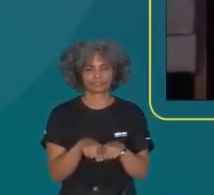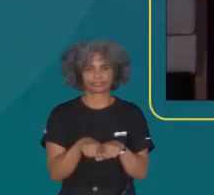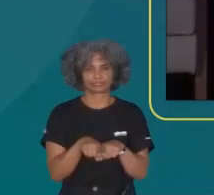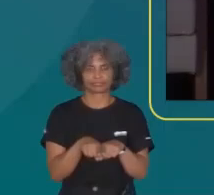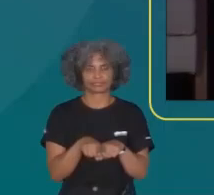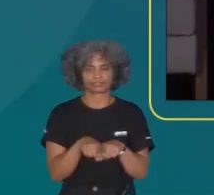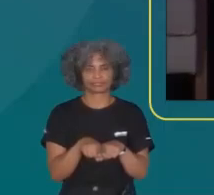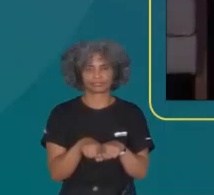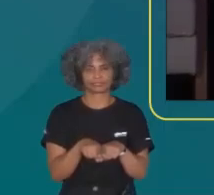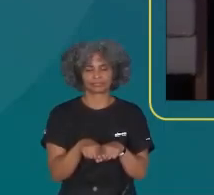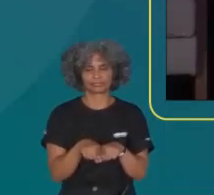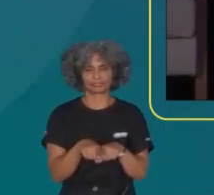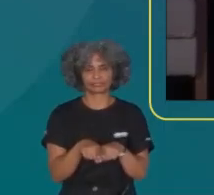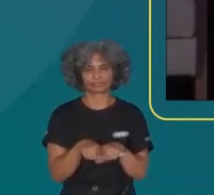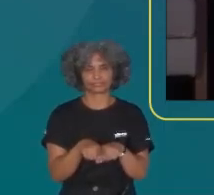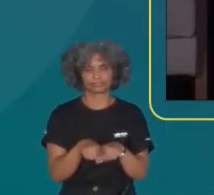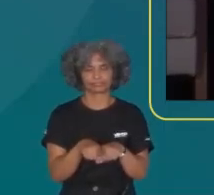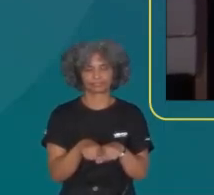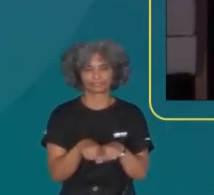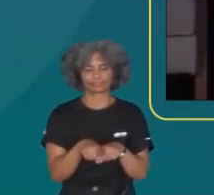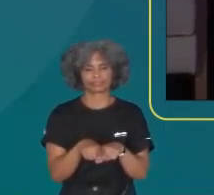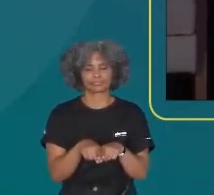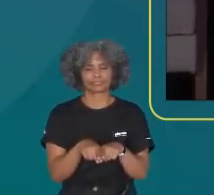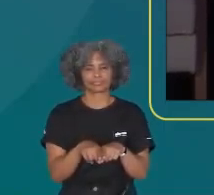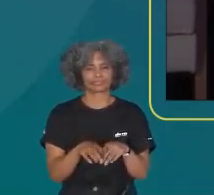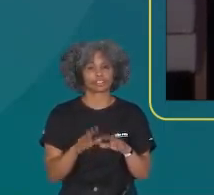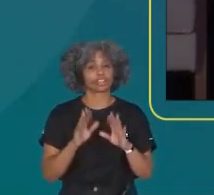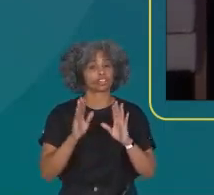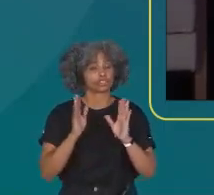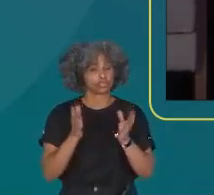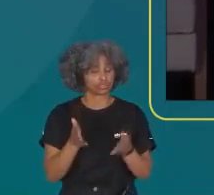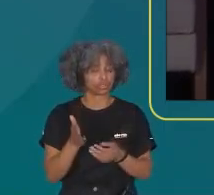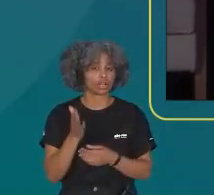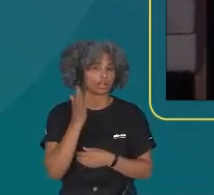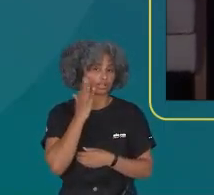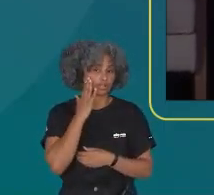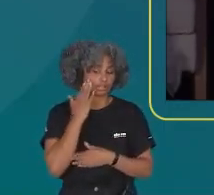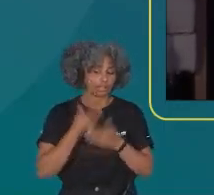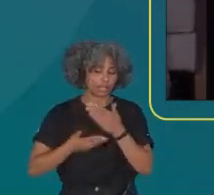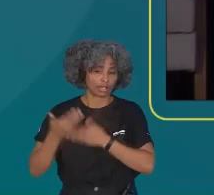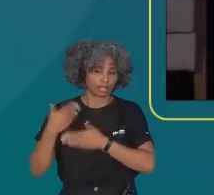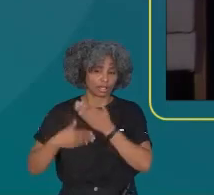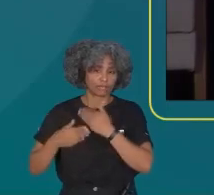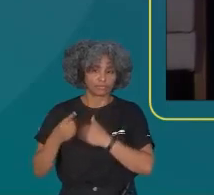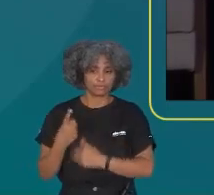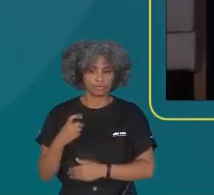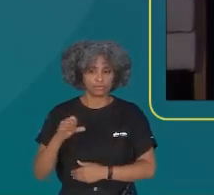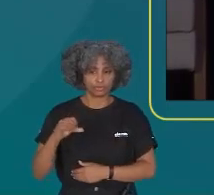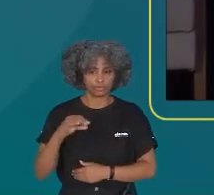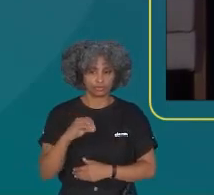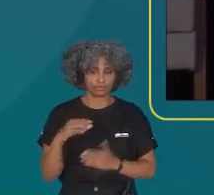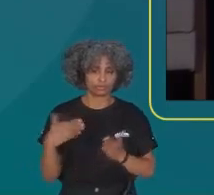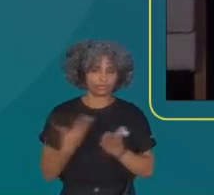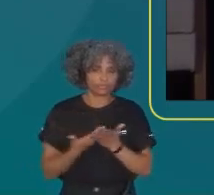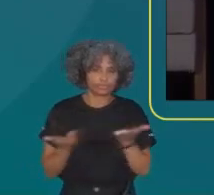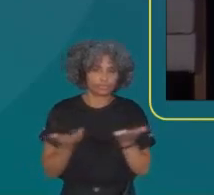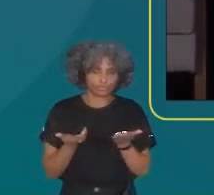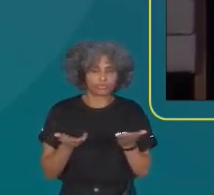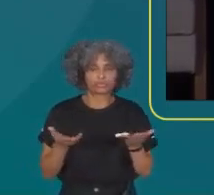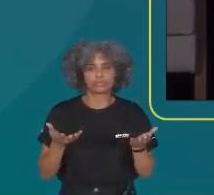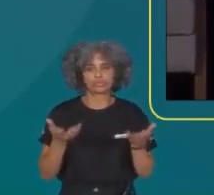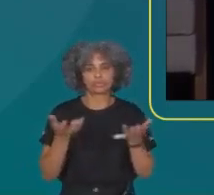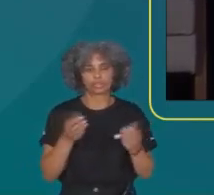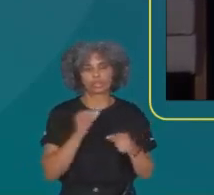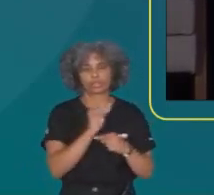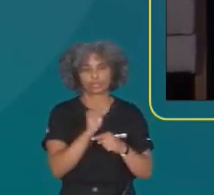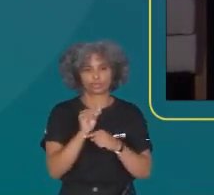the 90s investing in the environment. We have been land banking, we have been building